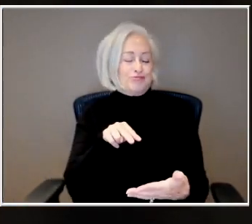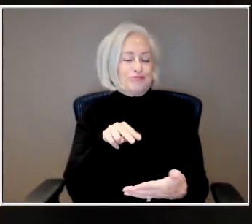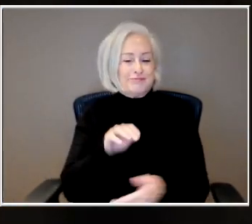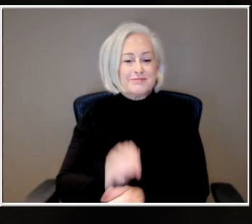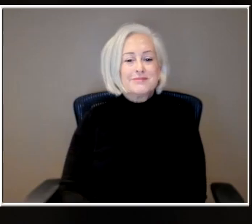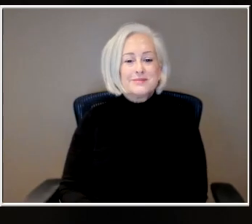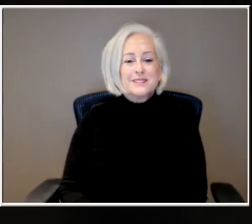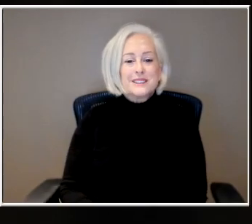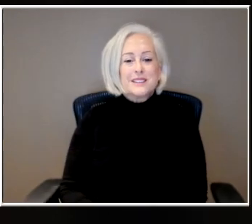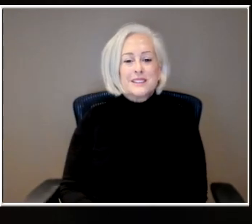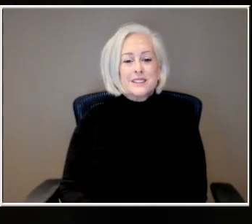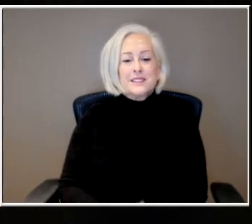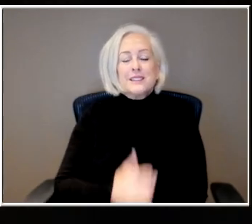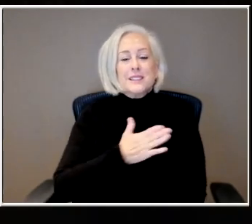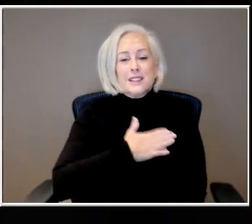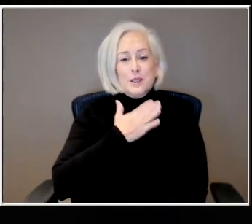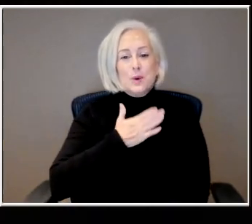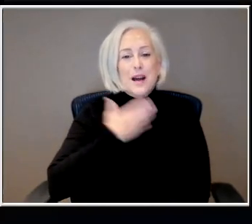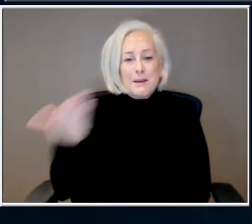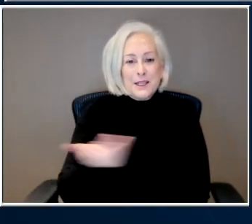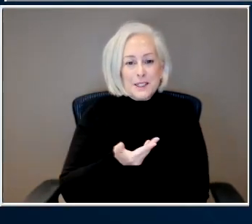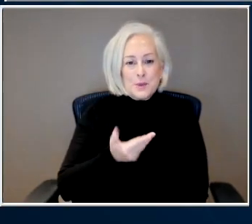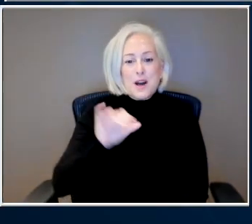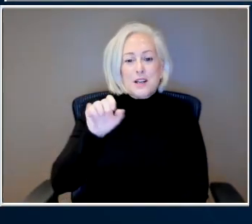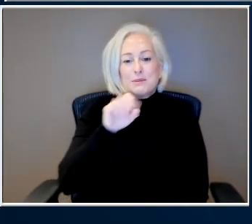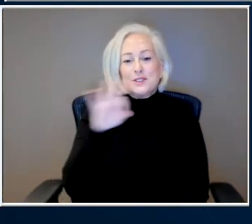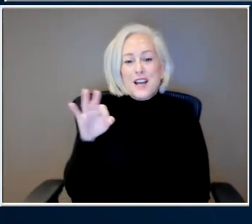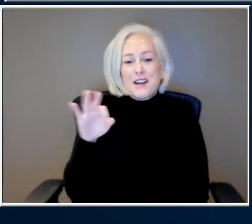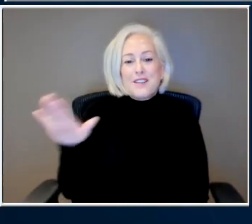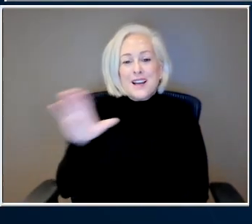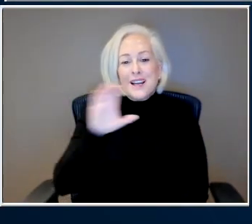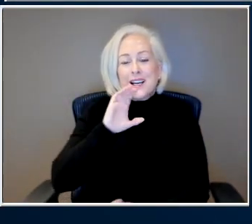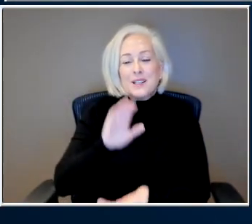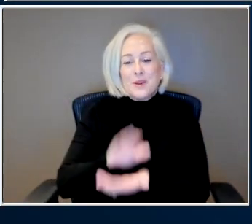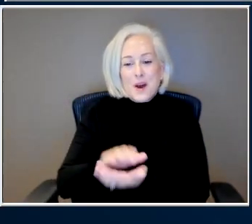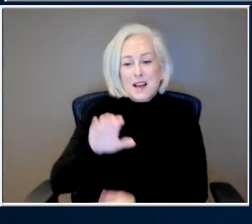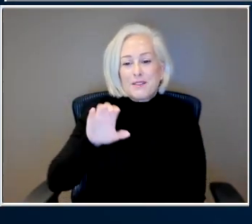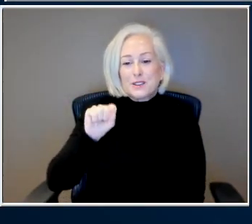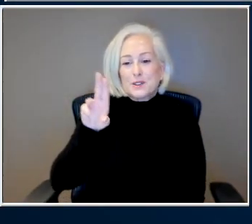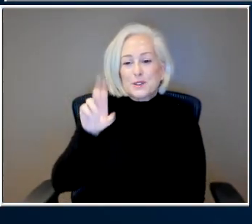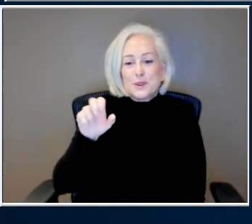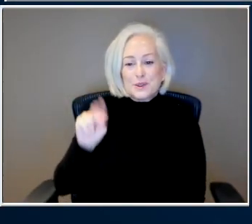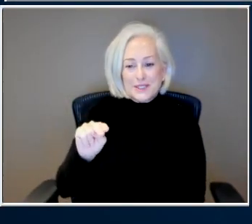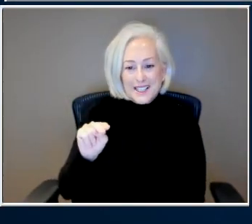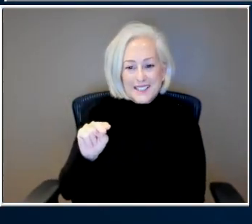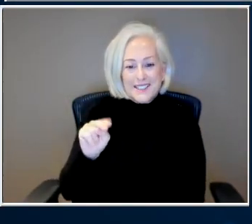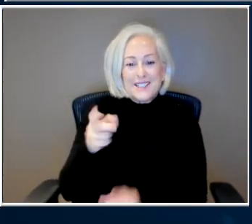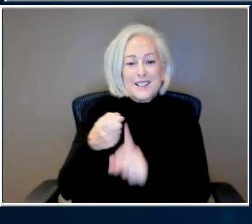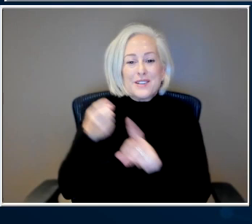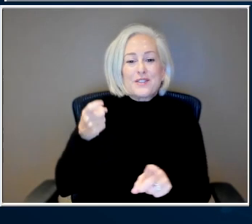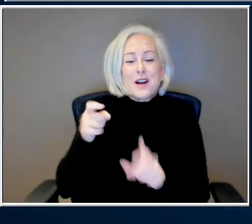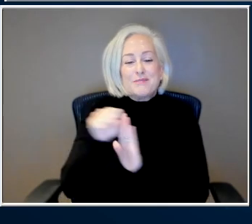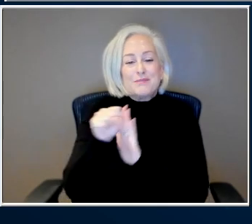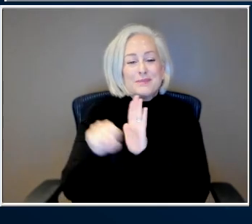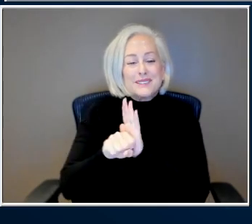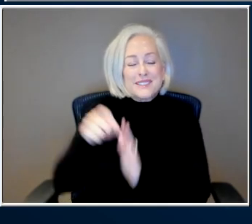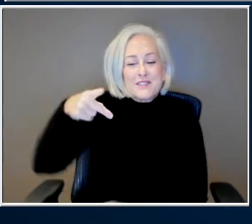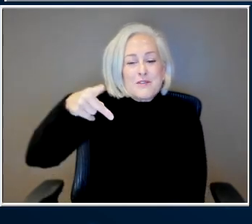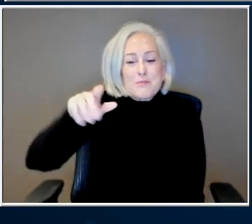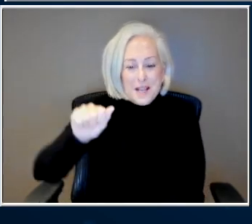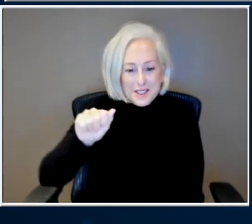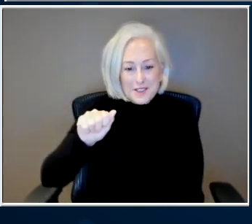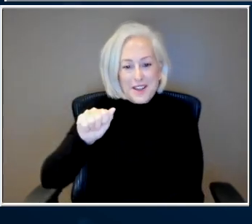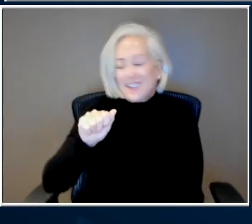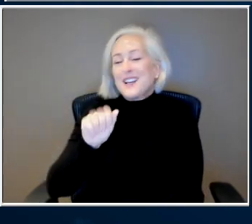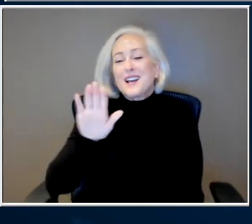And we are so glad to welcome Jeff and his wife, Susan Hull, joining us all the way from Pennsylvania this morning in their home. Good morning to